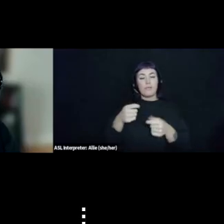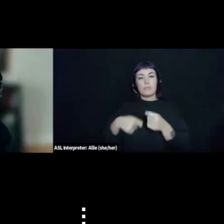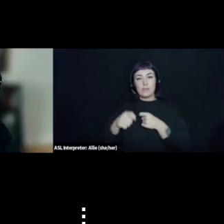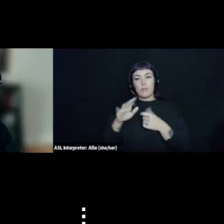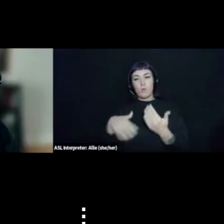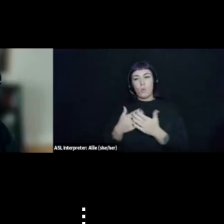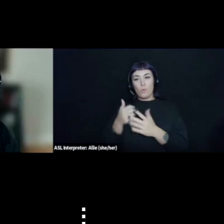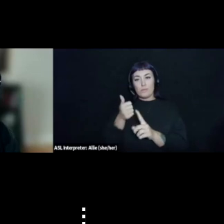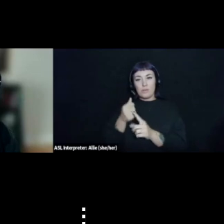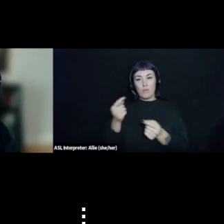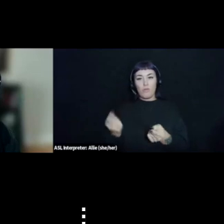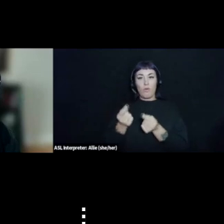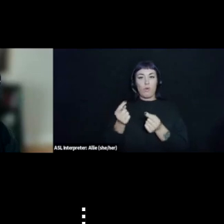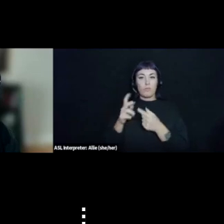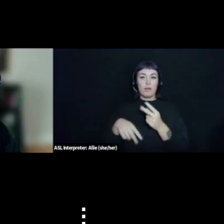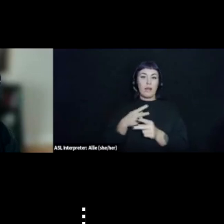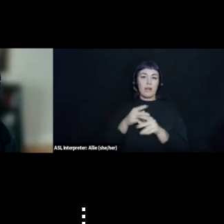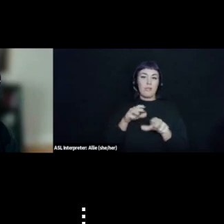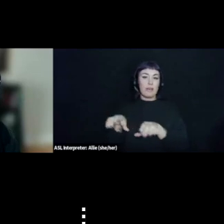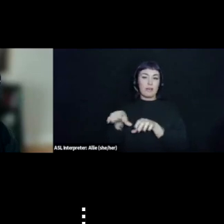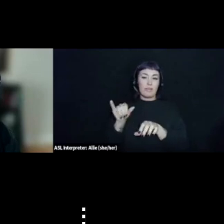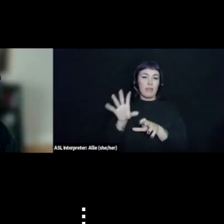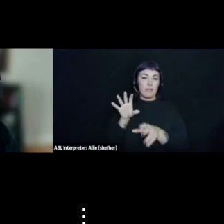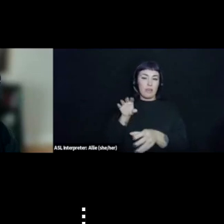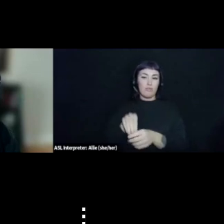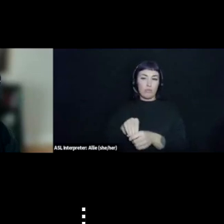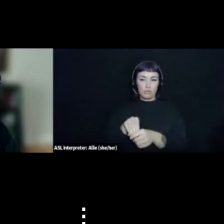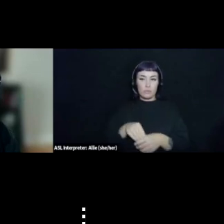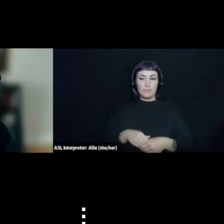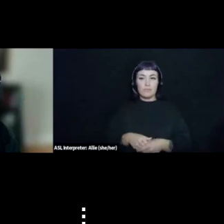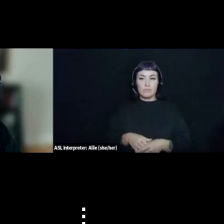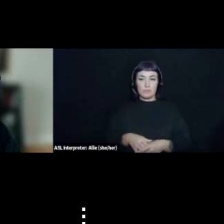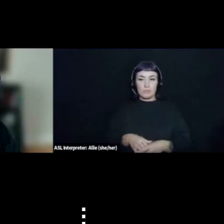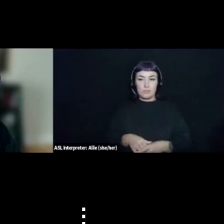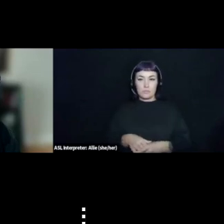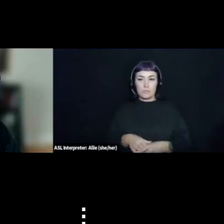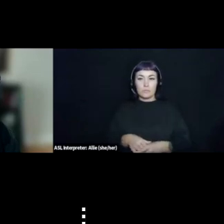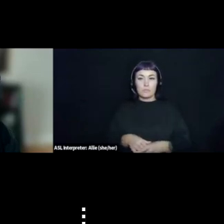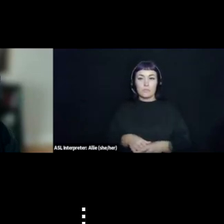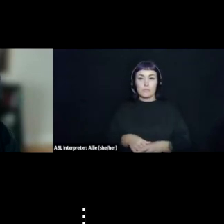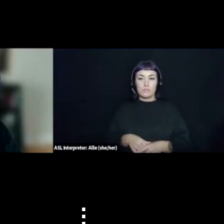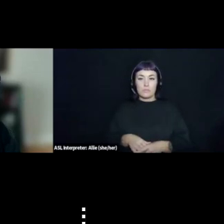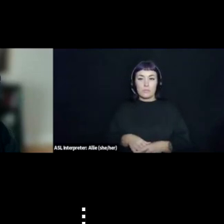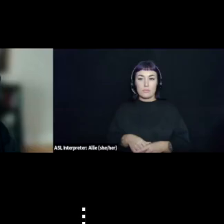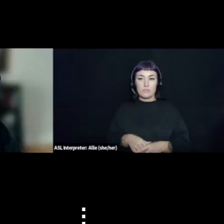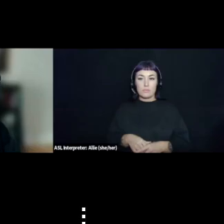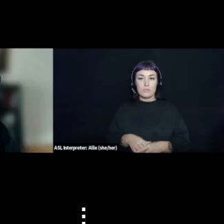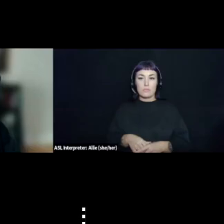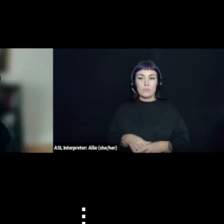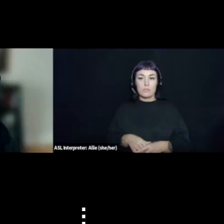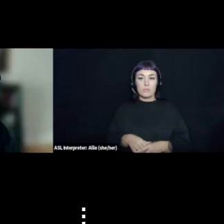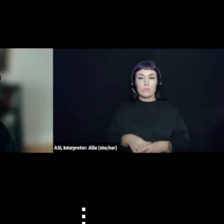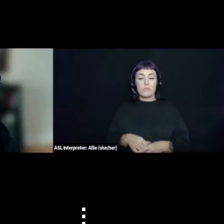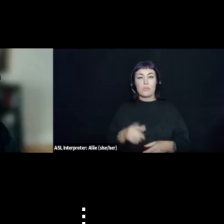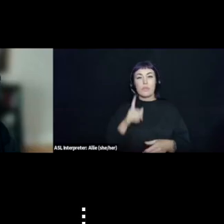whole self-harm sort of activity that they indulge in, which later on in turn led to a much